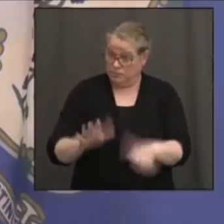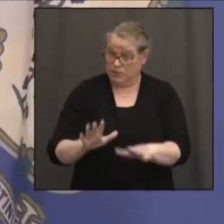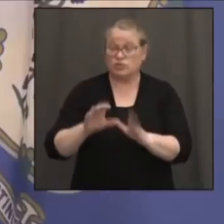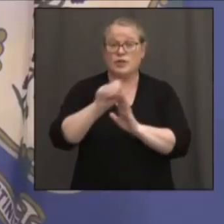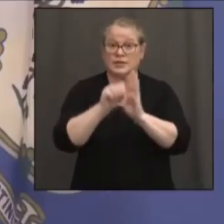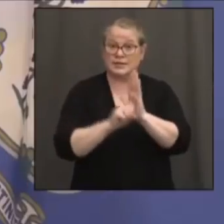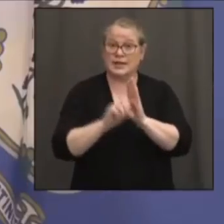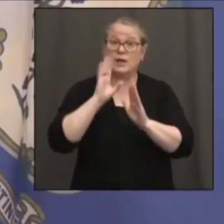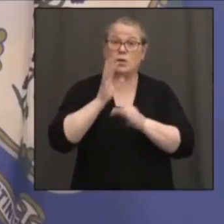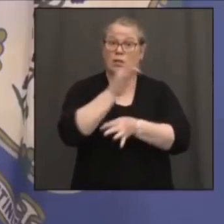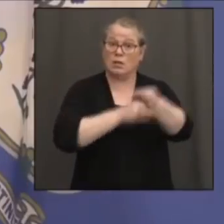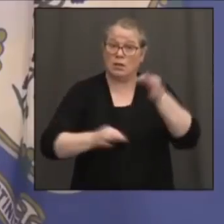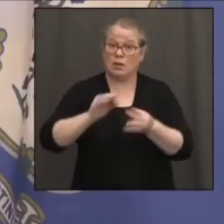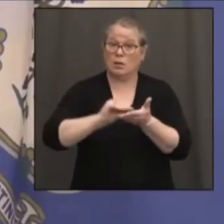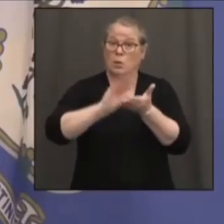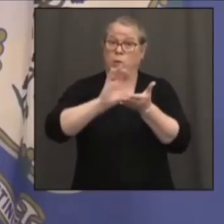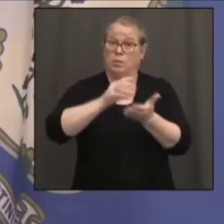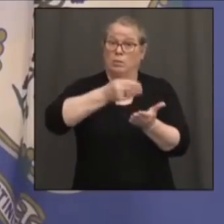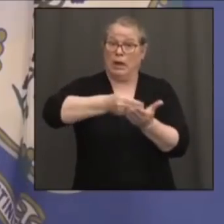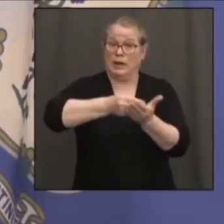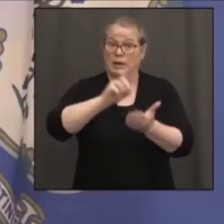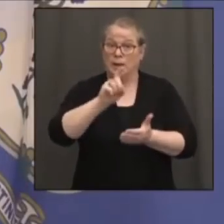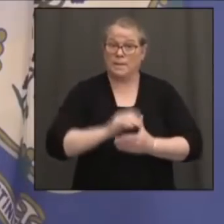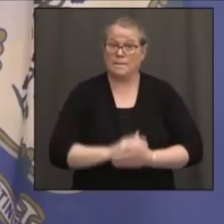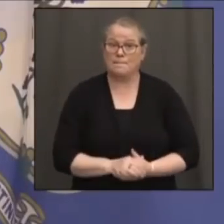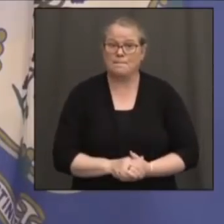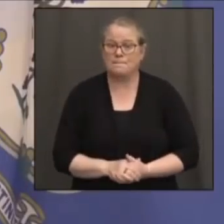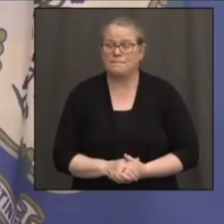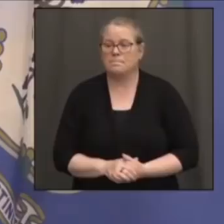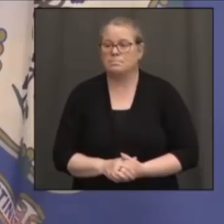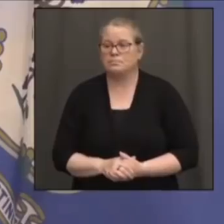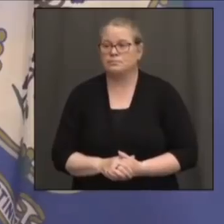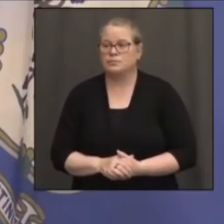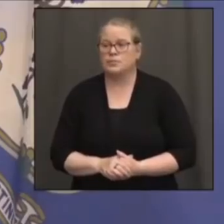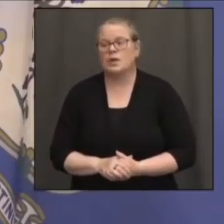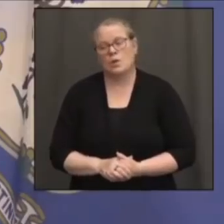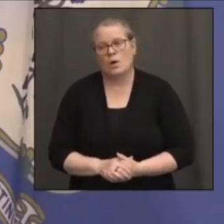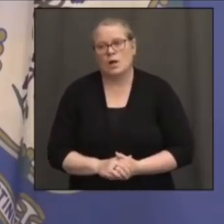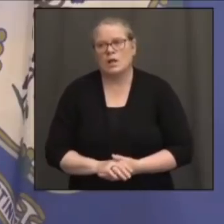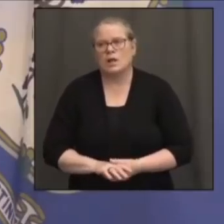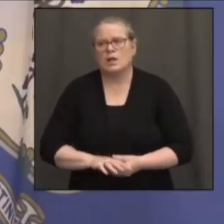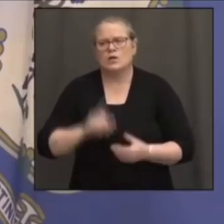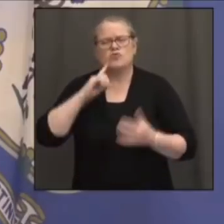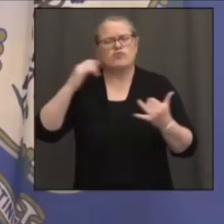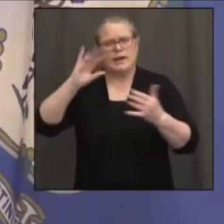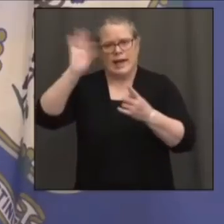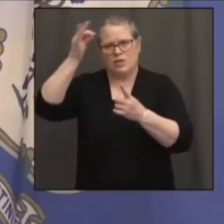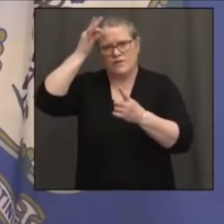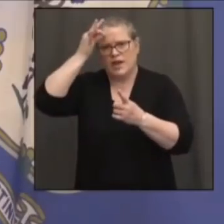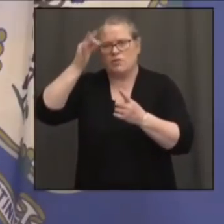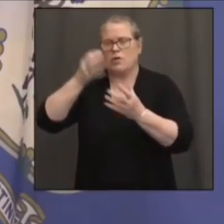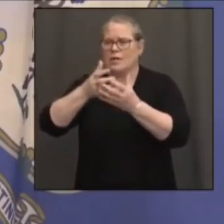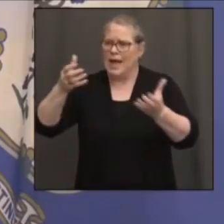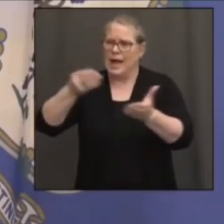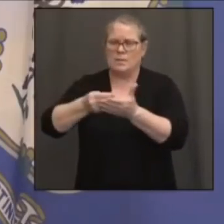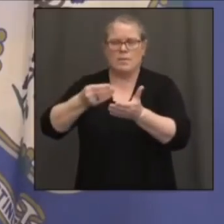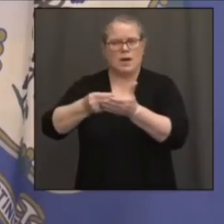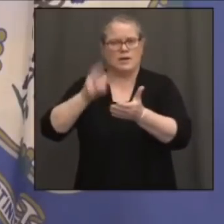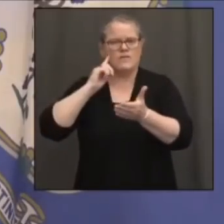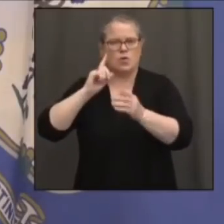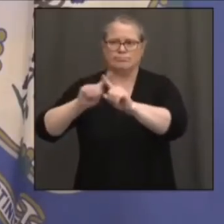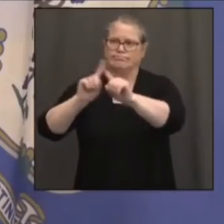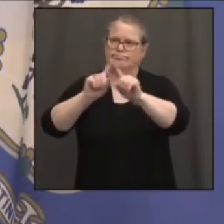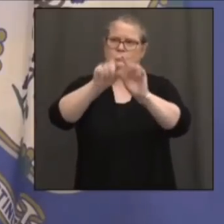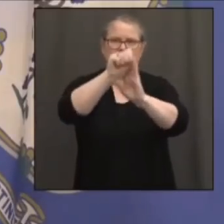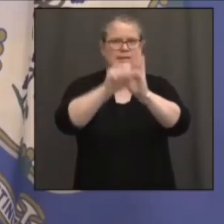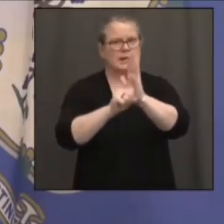bit of all. I mean, right now, the federal government is giving a lot of resources to all the states. States are working with not-for-profits, local